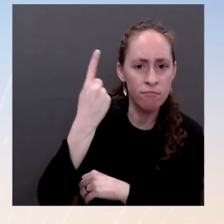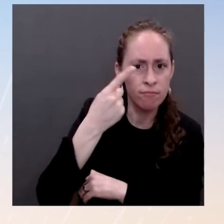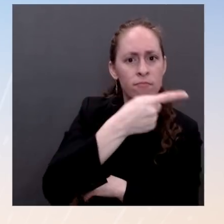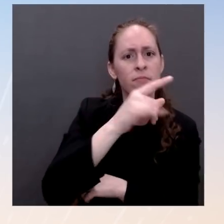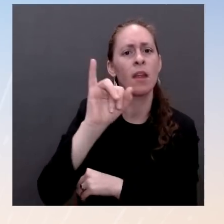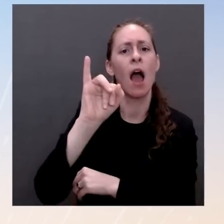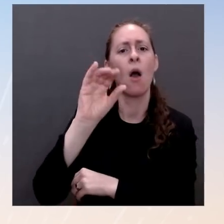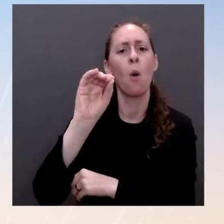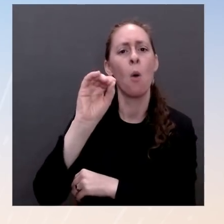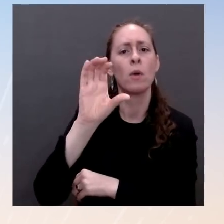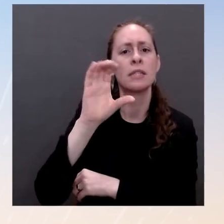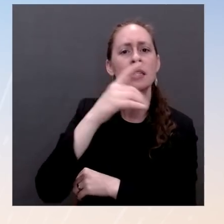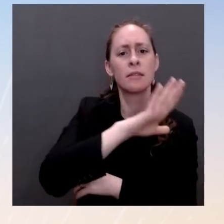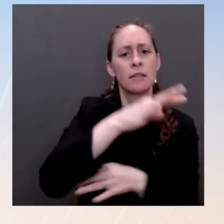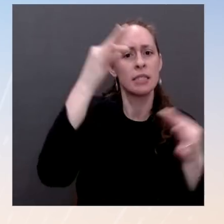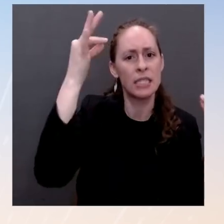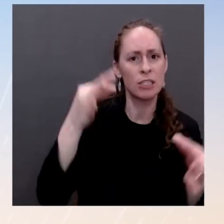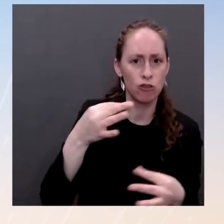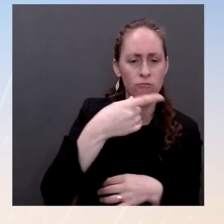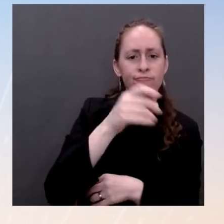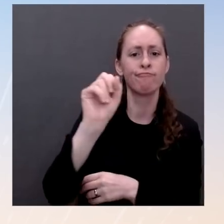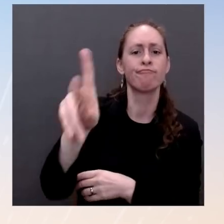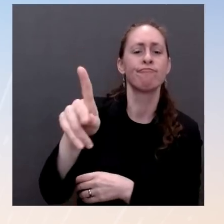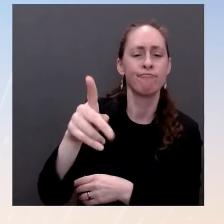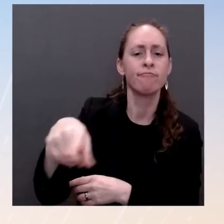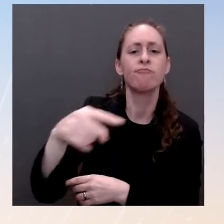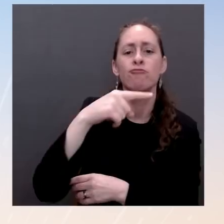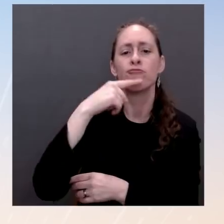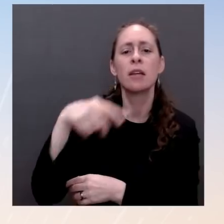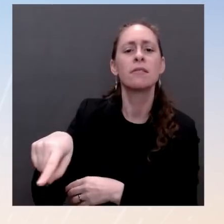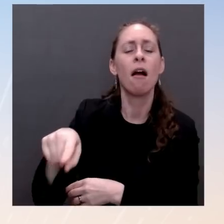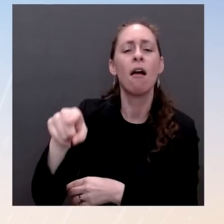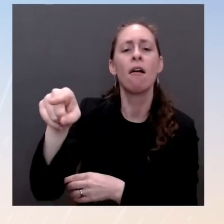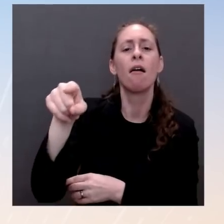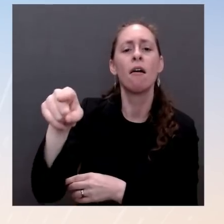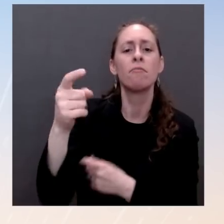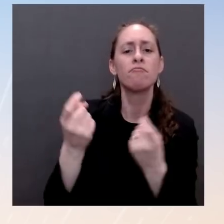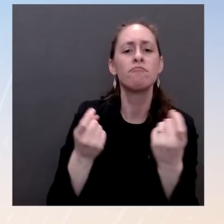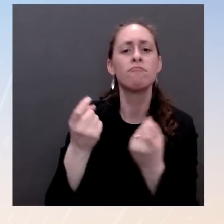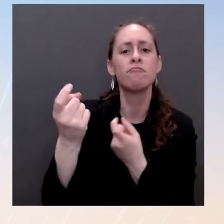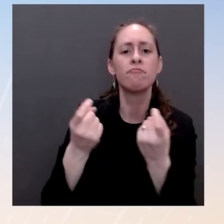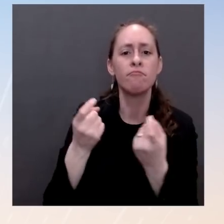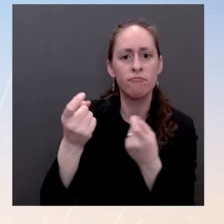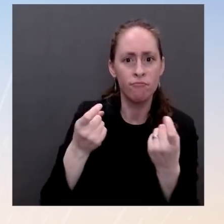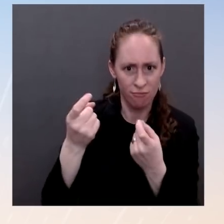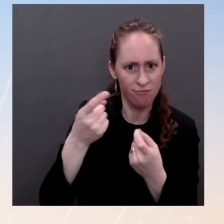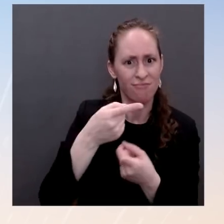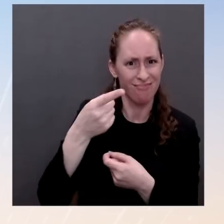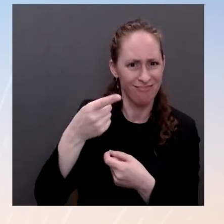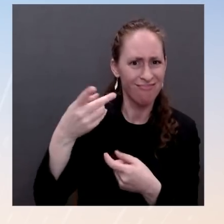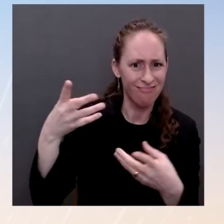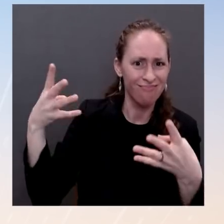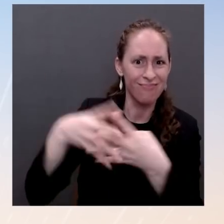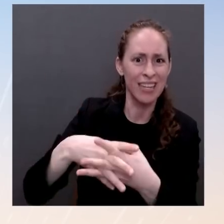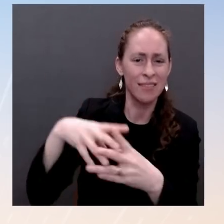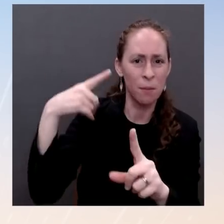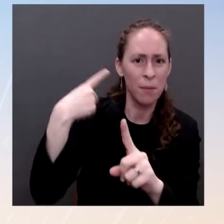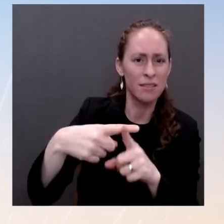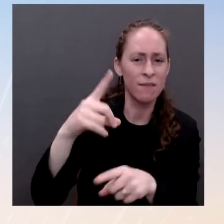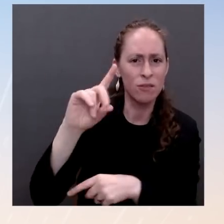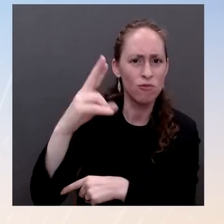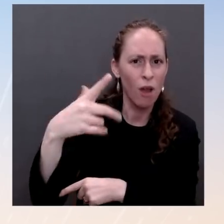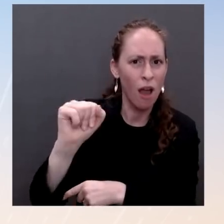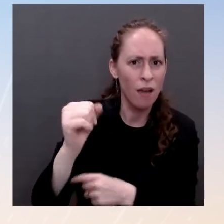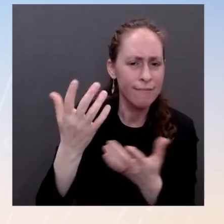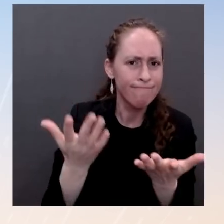Belila, to continue competing in the Olympics after her doping scandal? Well, I would point you to the statement made by